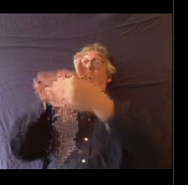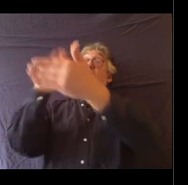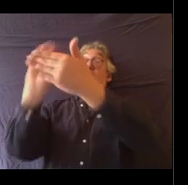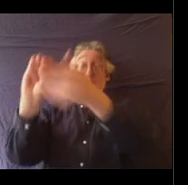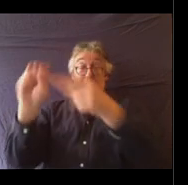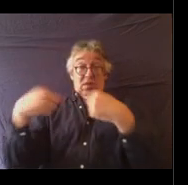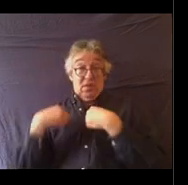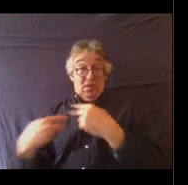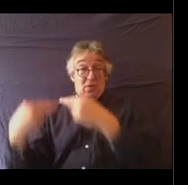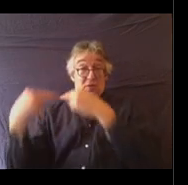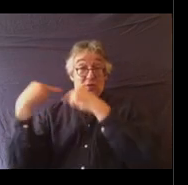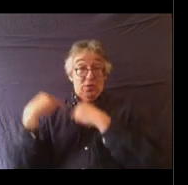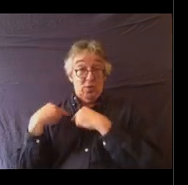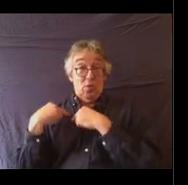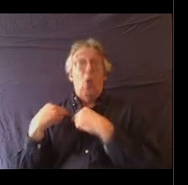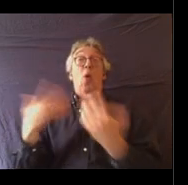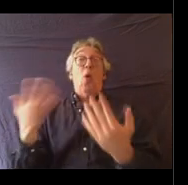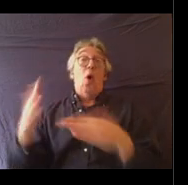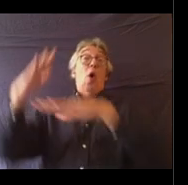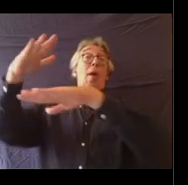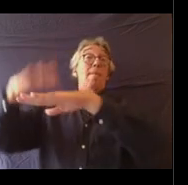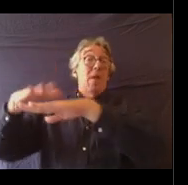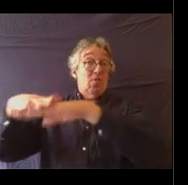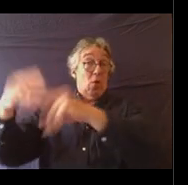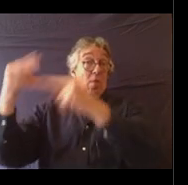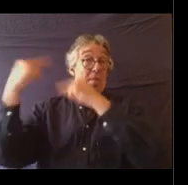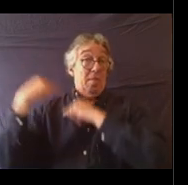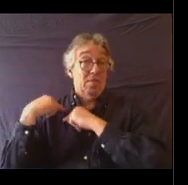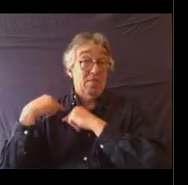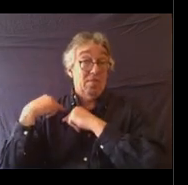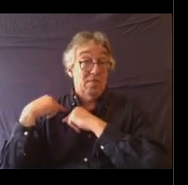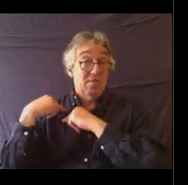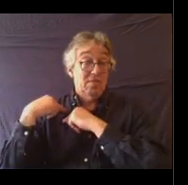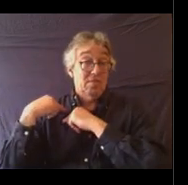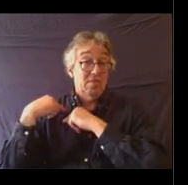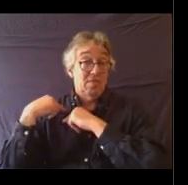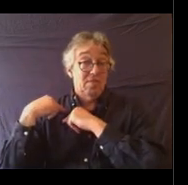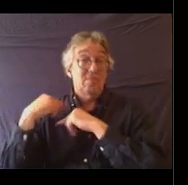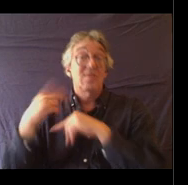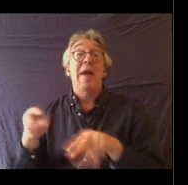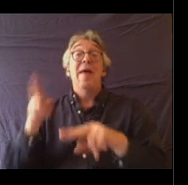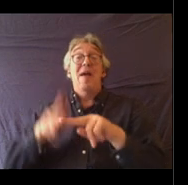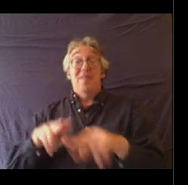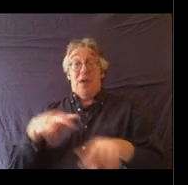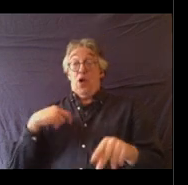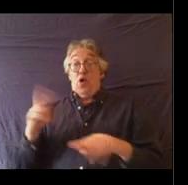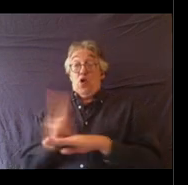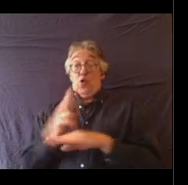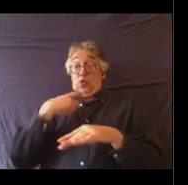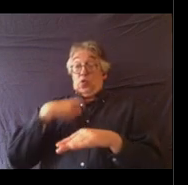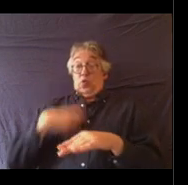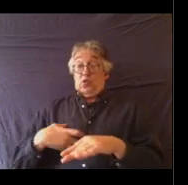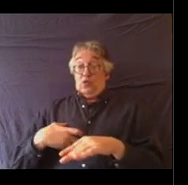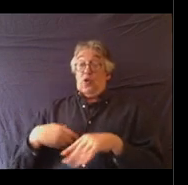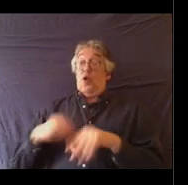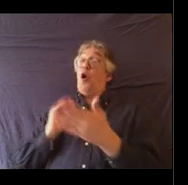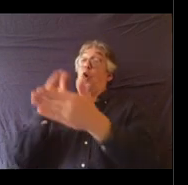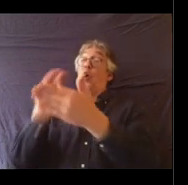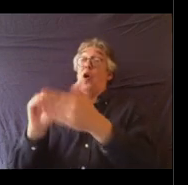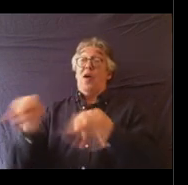uploading the content, the platform can only be held liable to a certain extent. And here